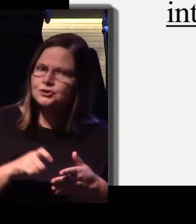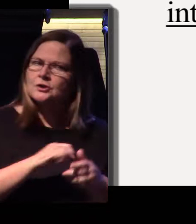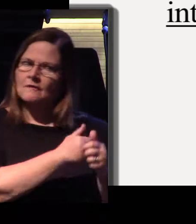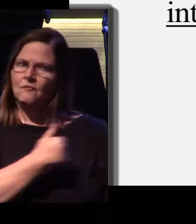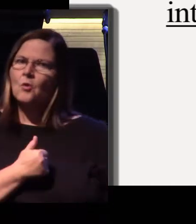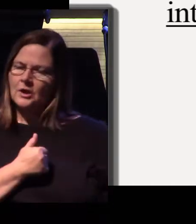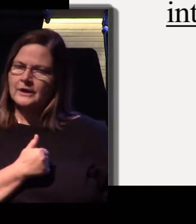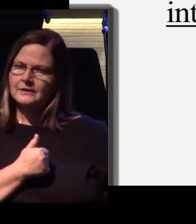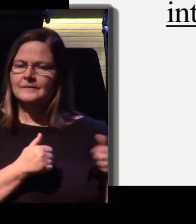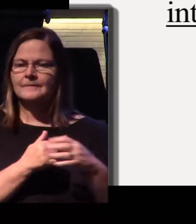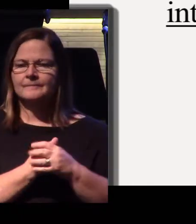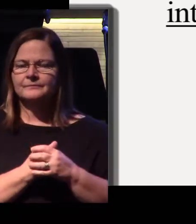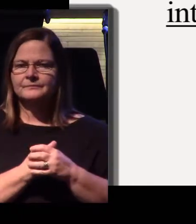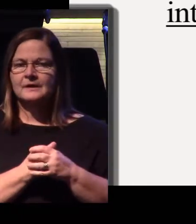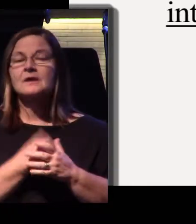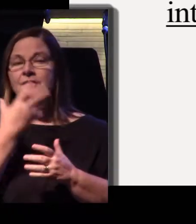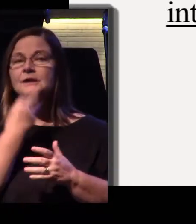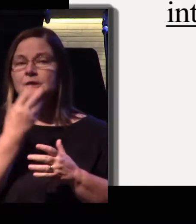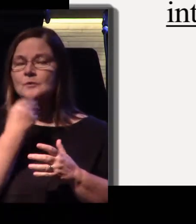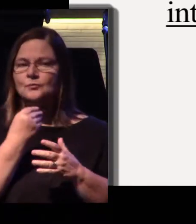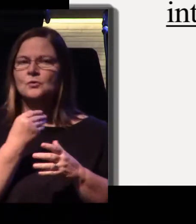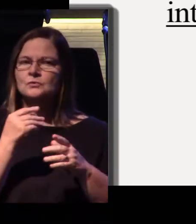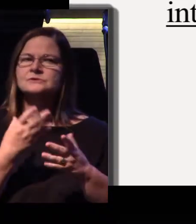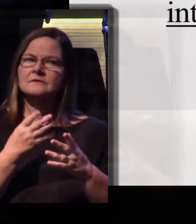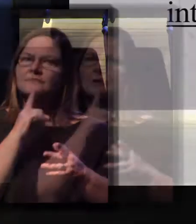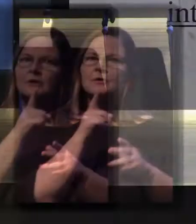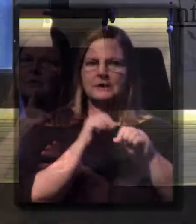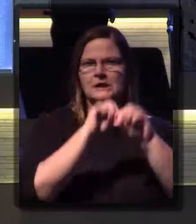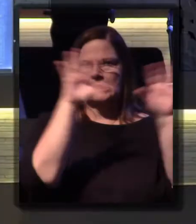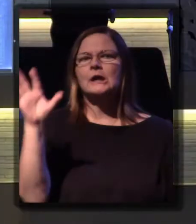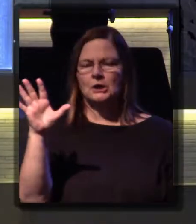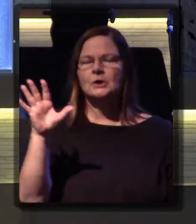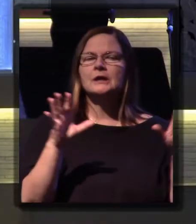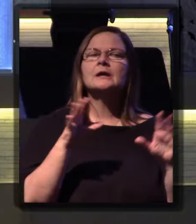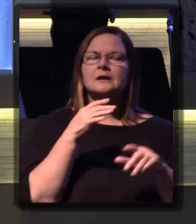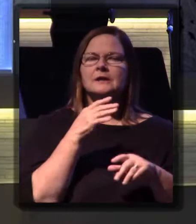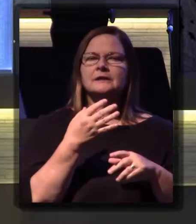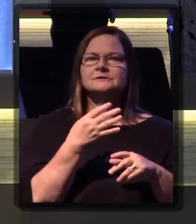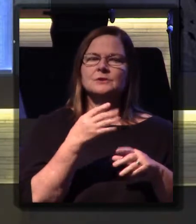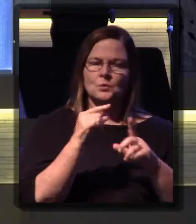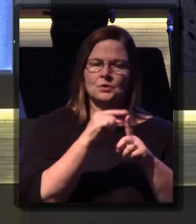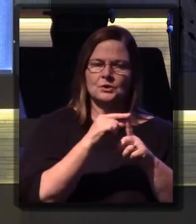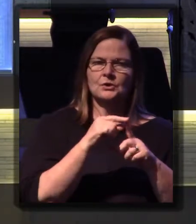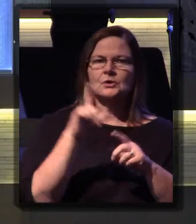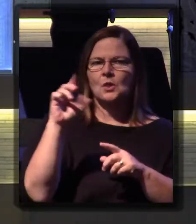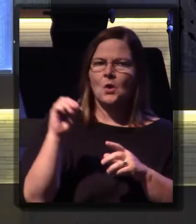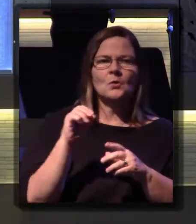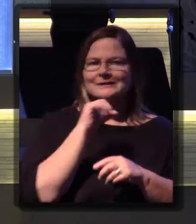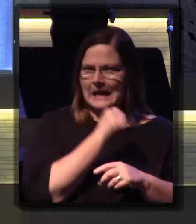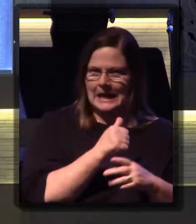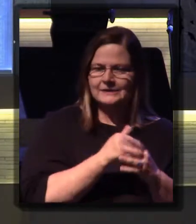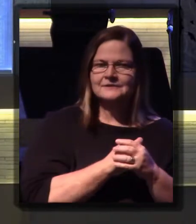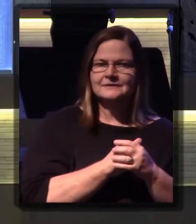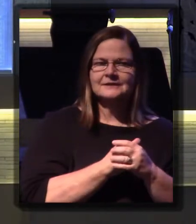we intentionally avoid. The Hebrew is very clear here. It uses the word lo three times in a row,